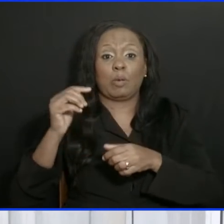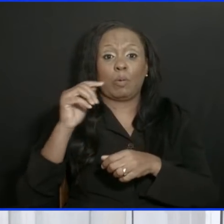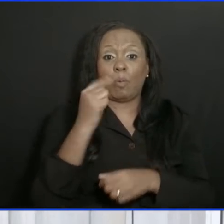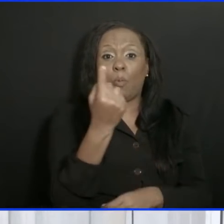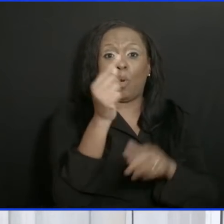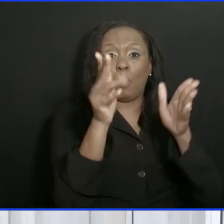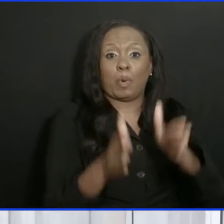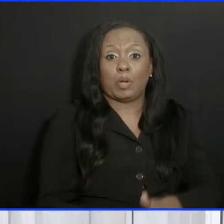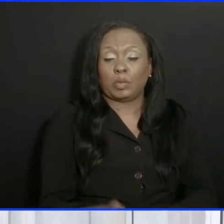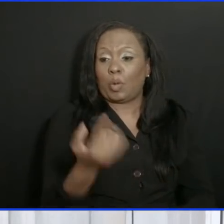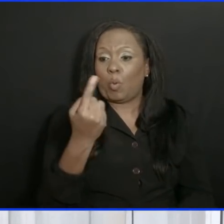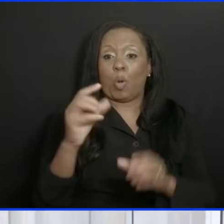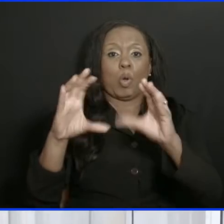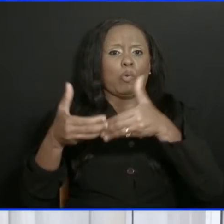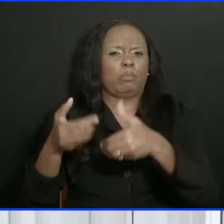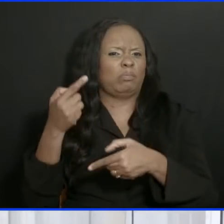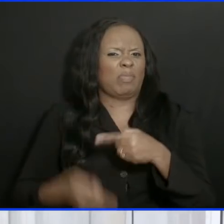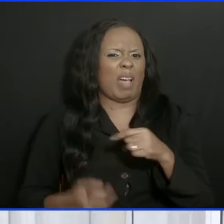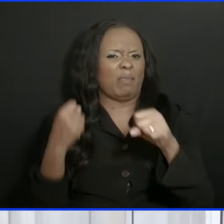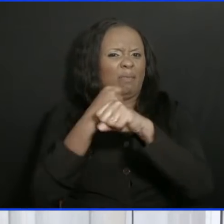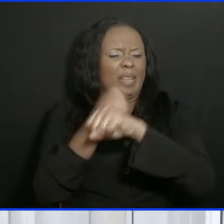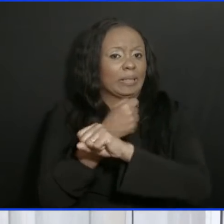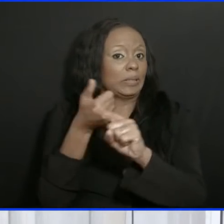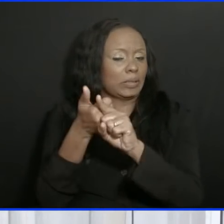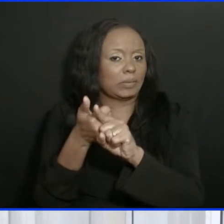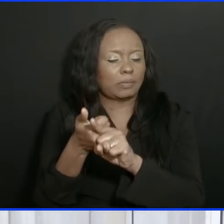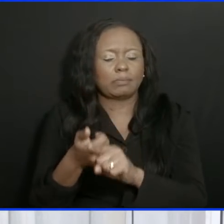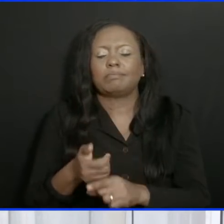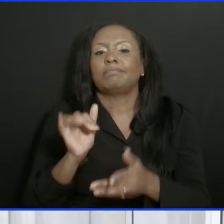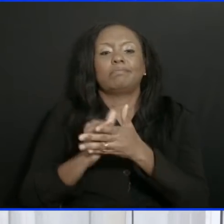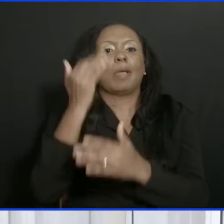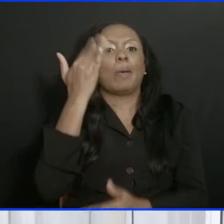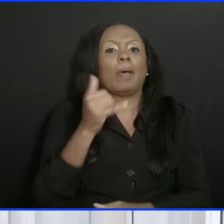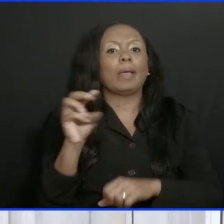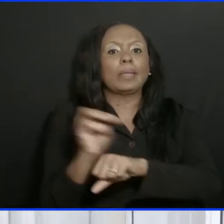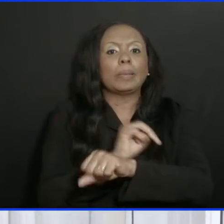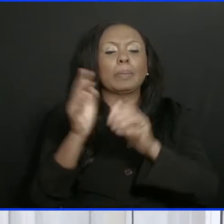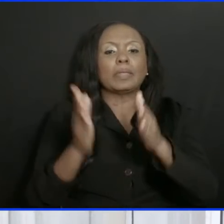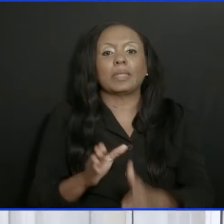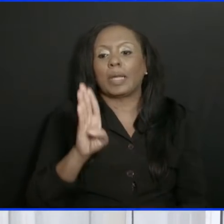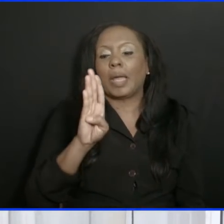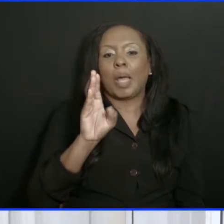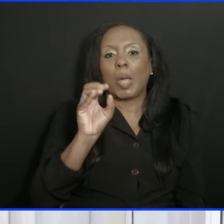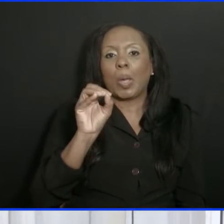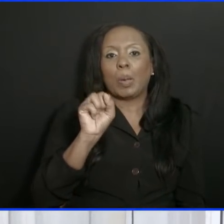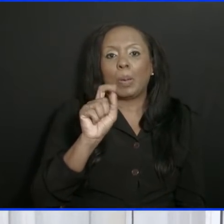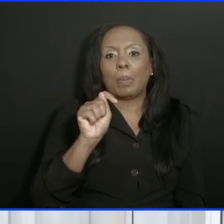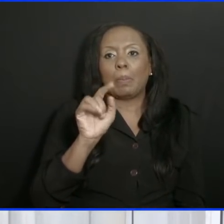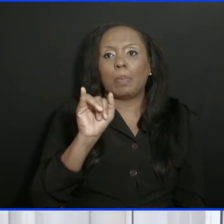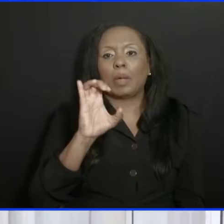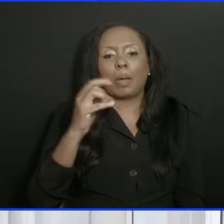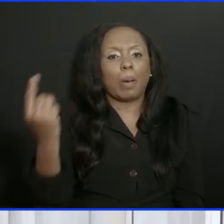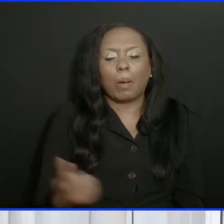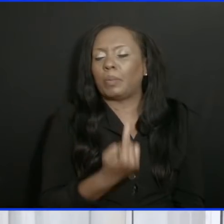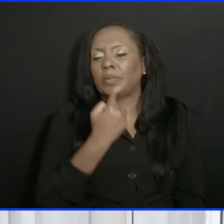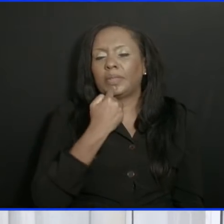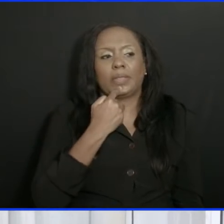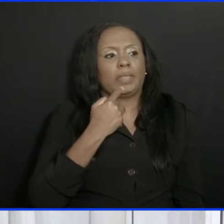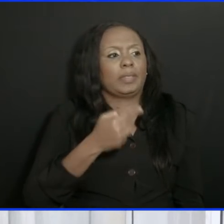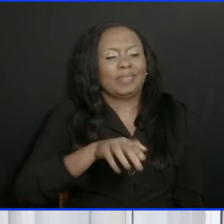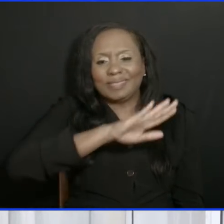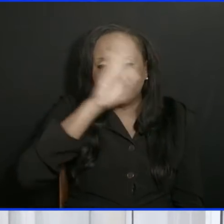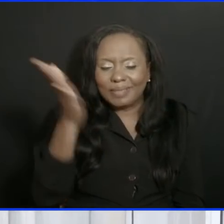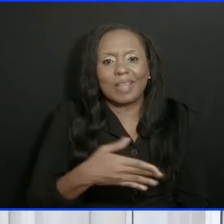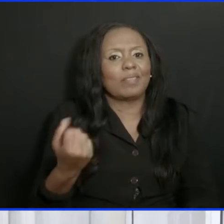is why Minister Bostic has continued always with the rallying call of no retreat and no surrender, because we need Barbadians wherever